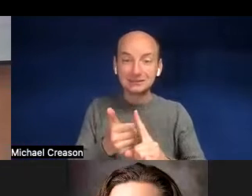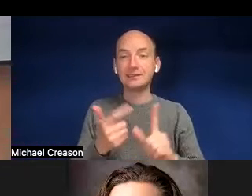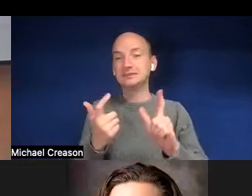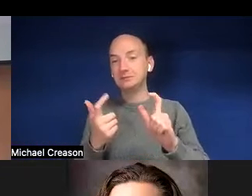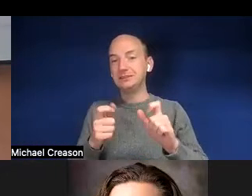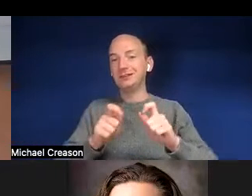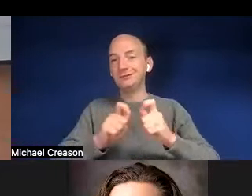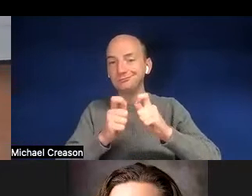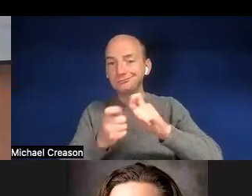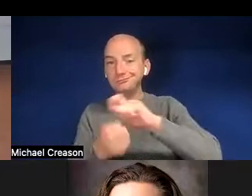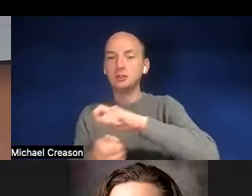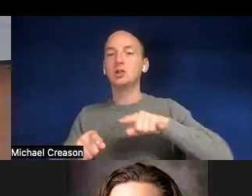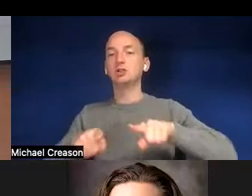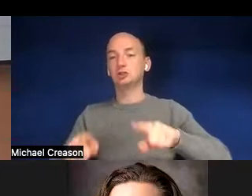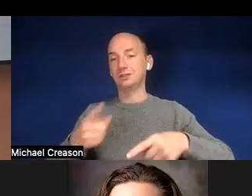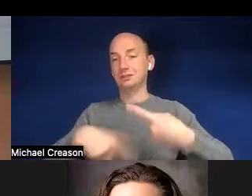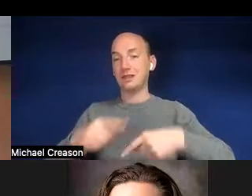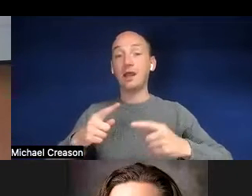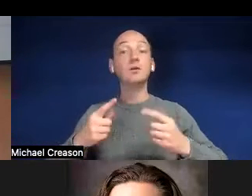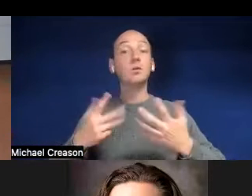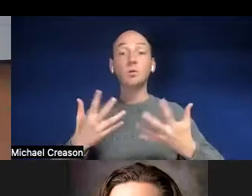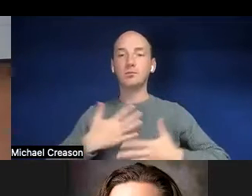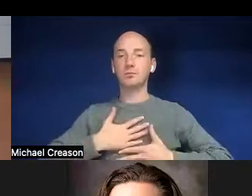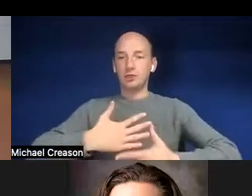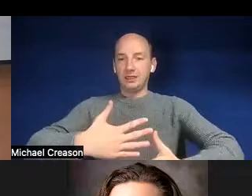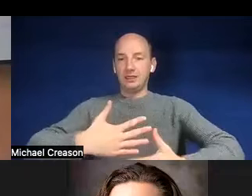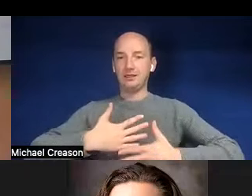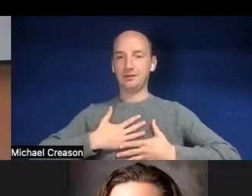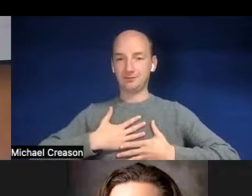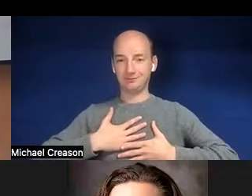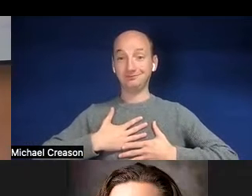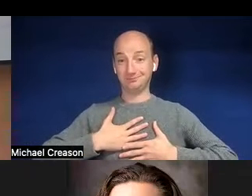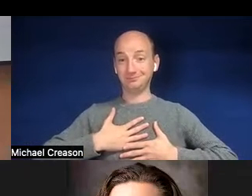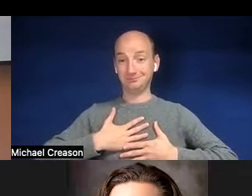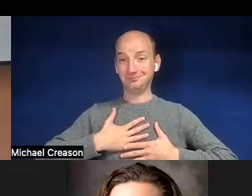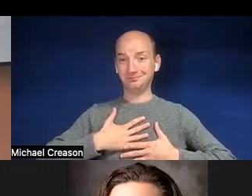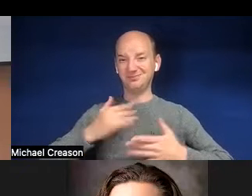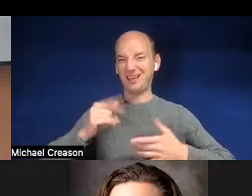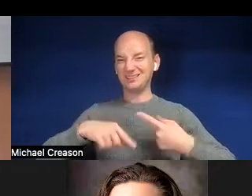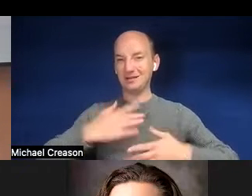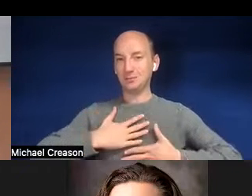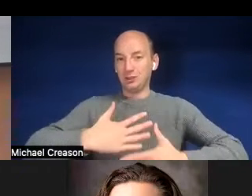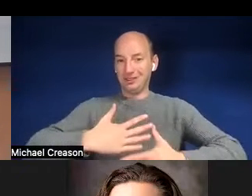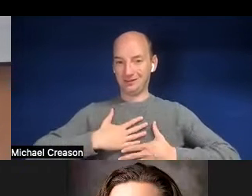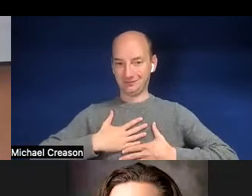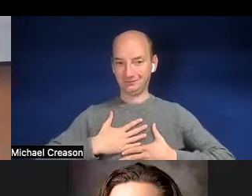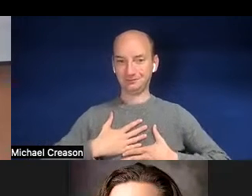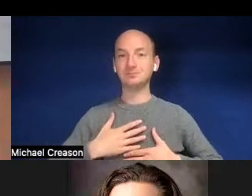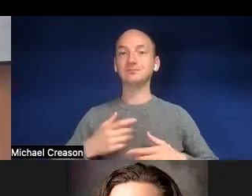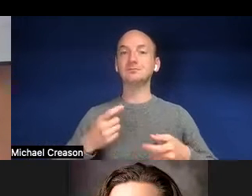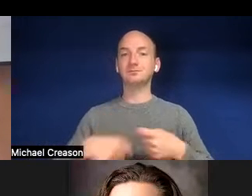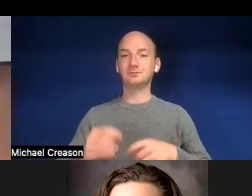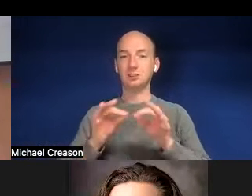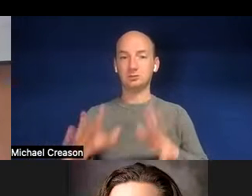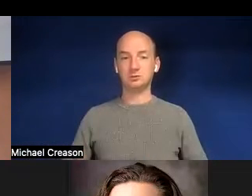the course of articulating the sign breathe. Another way that we can visualize the data is by plotting